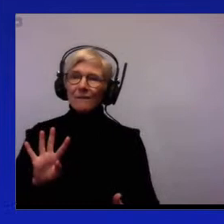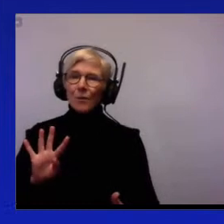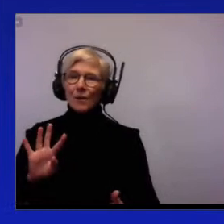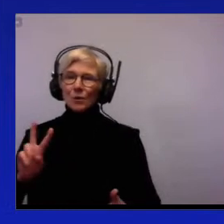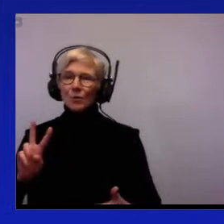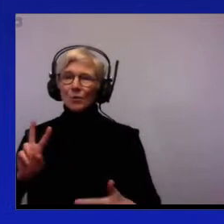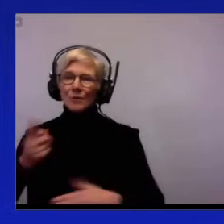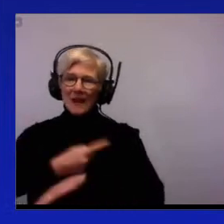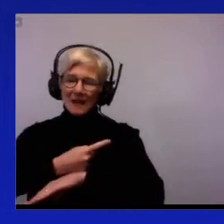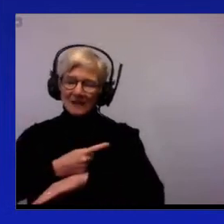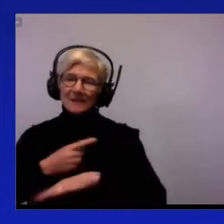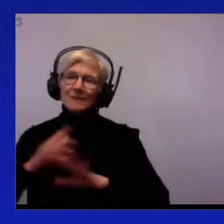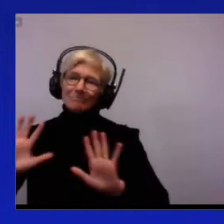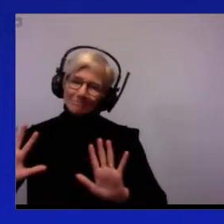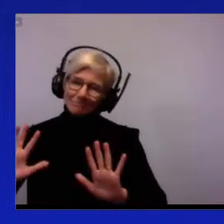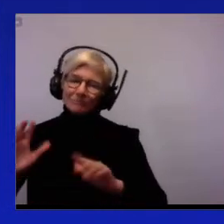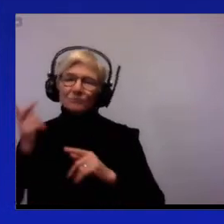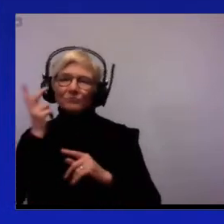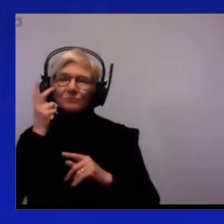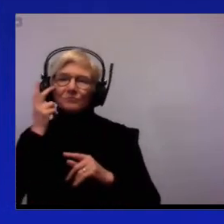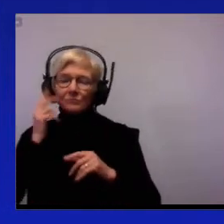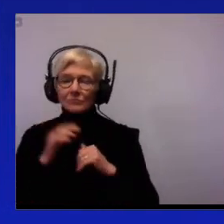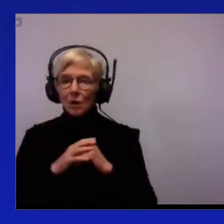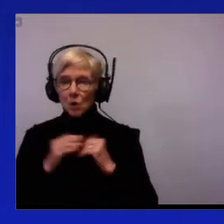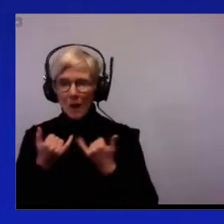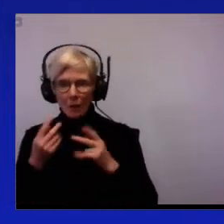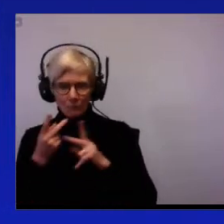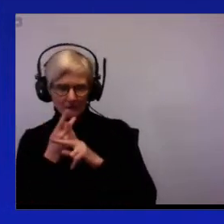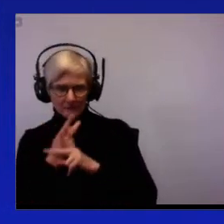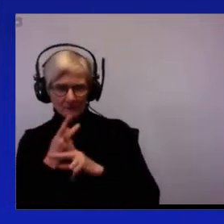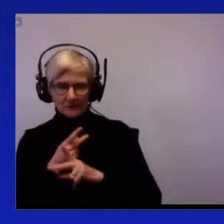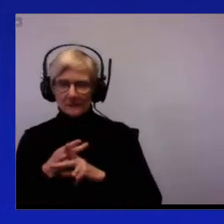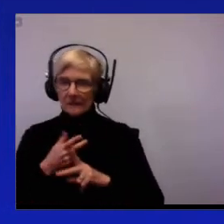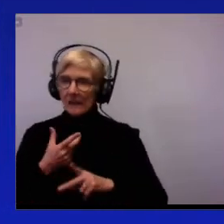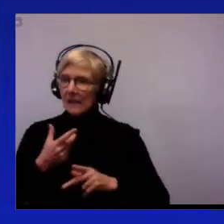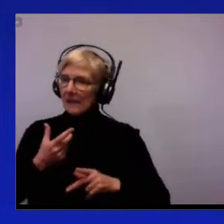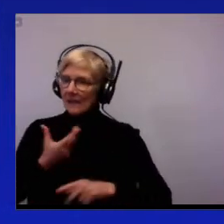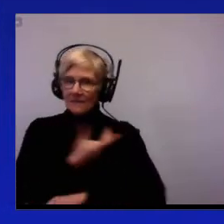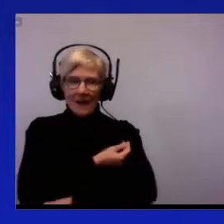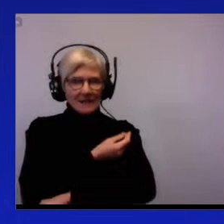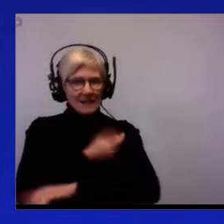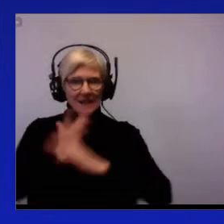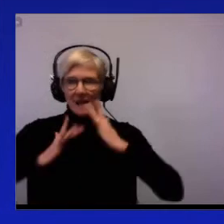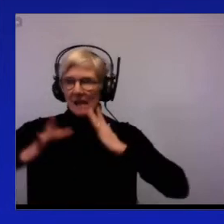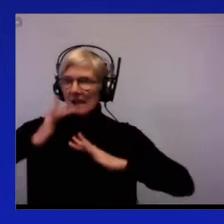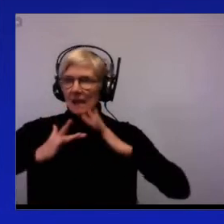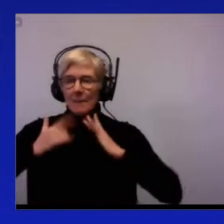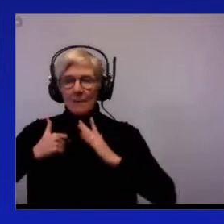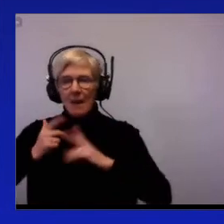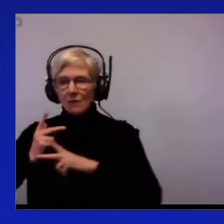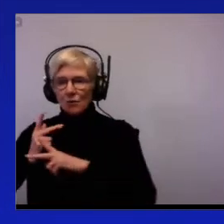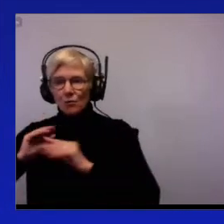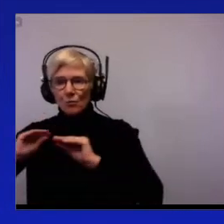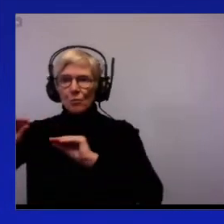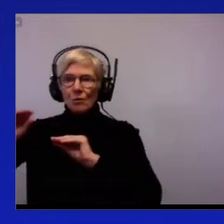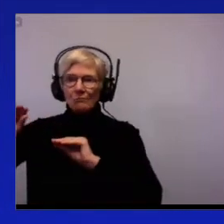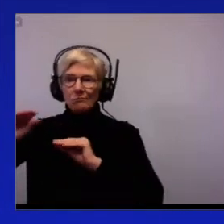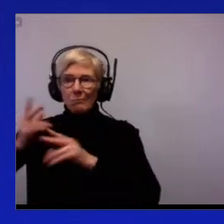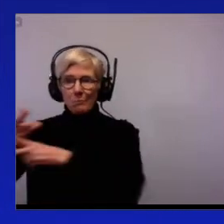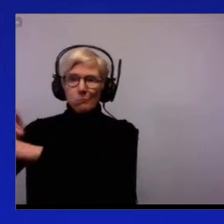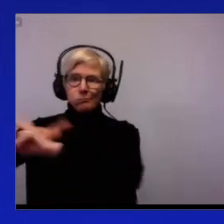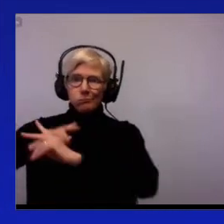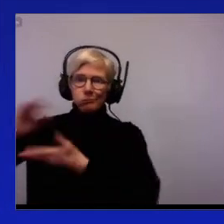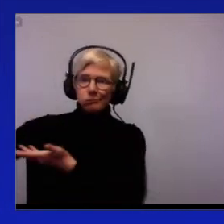about initially about the math that they're currently analyzing, and they may have to boost vaccine around the province. So that's where we stand with the